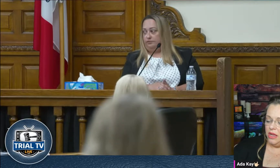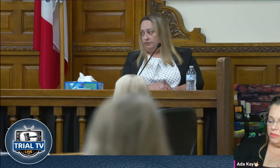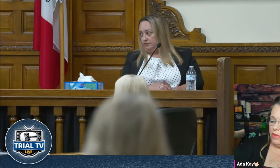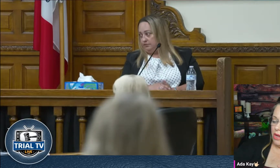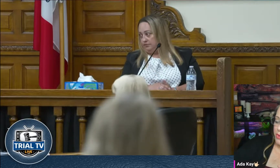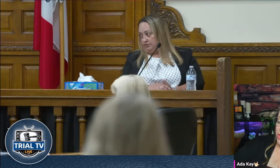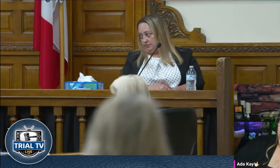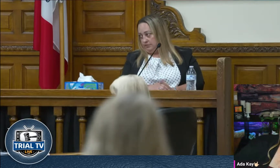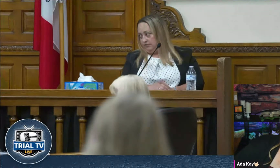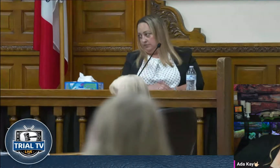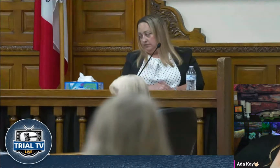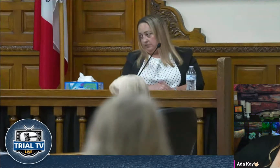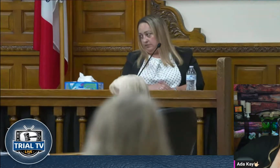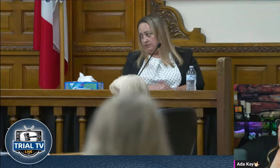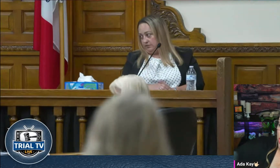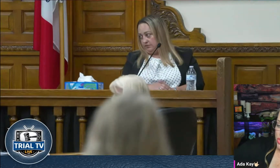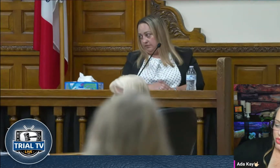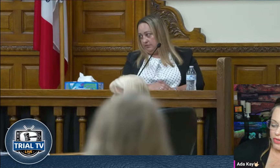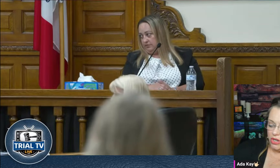no.